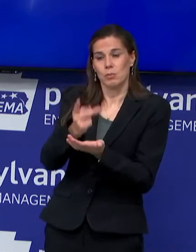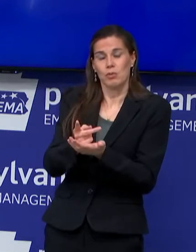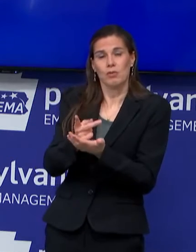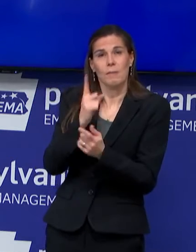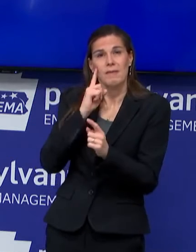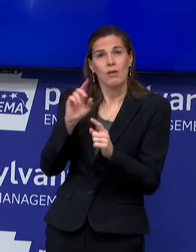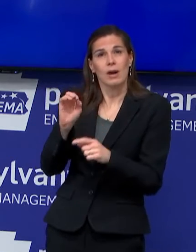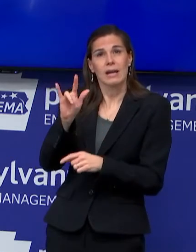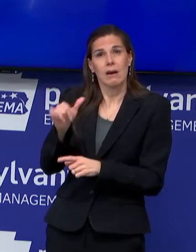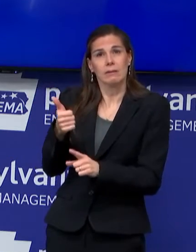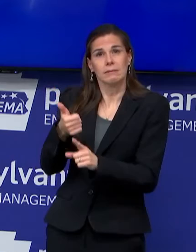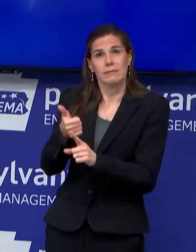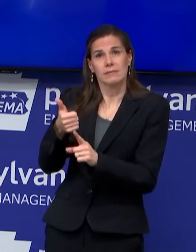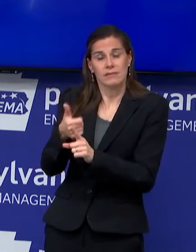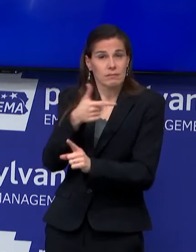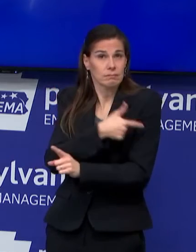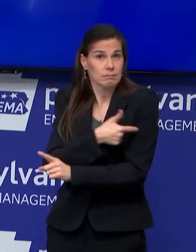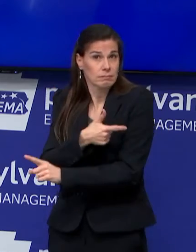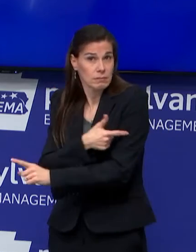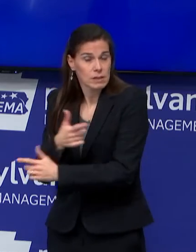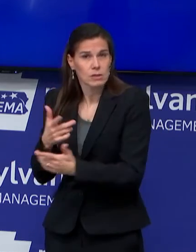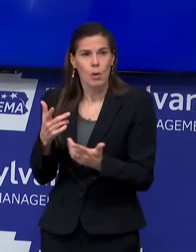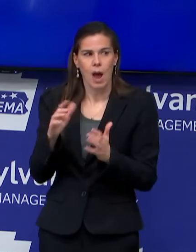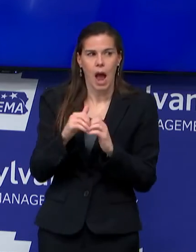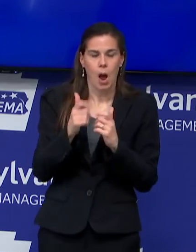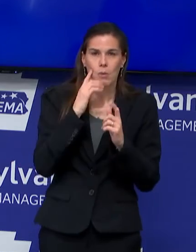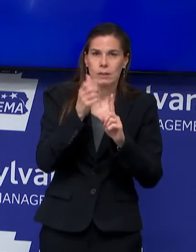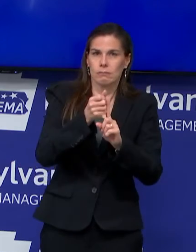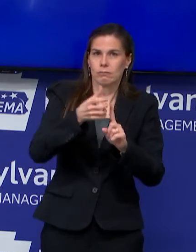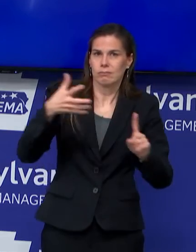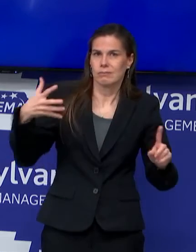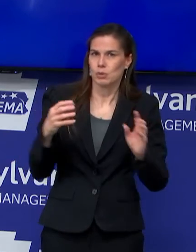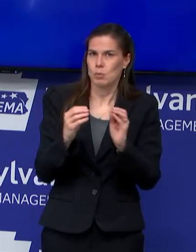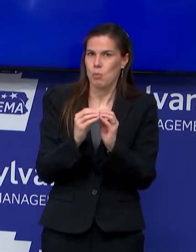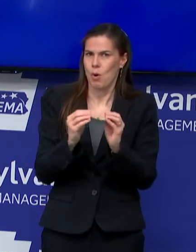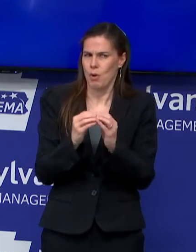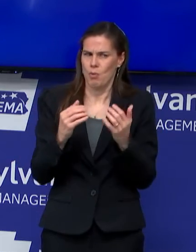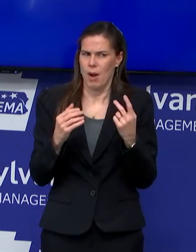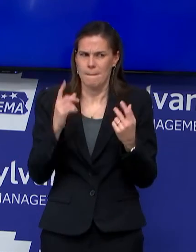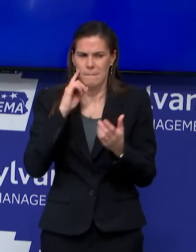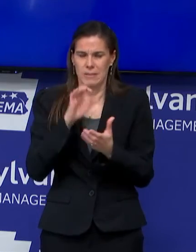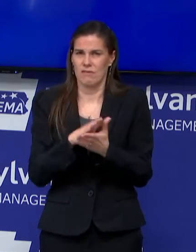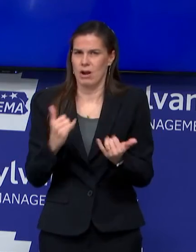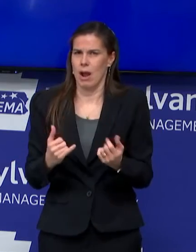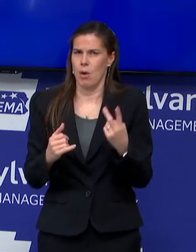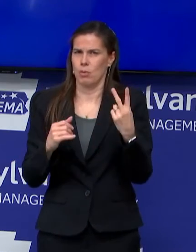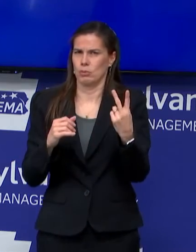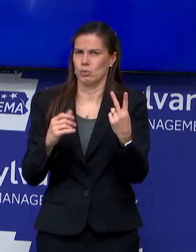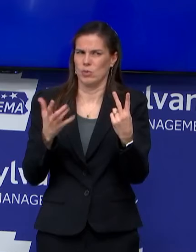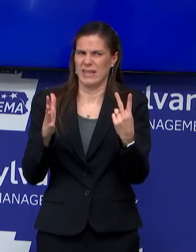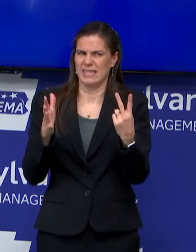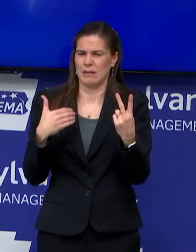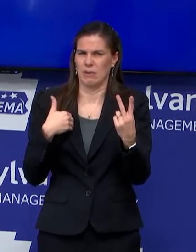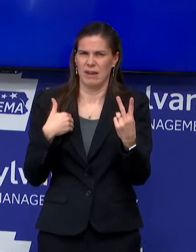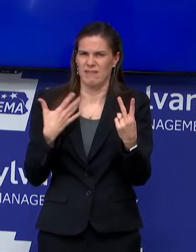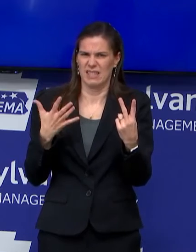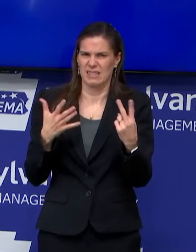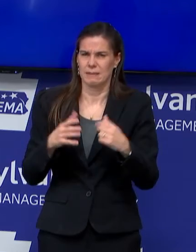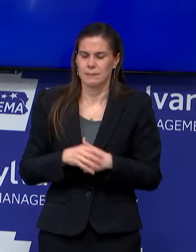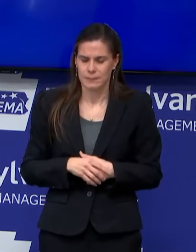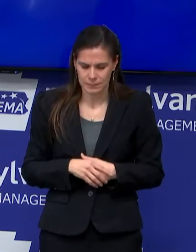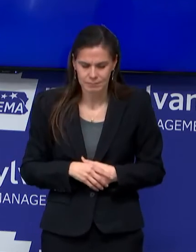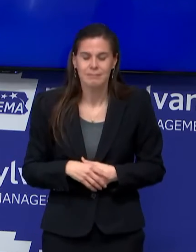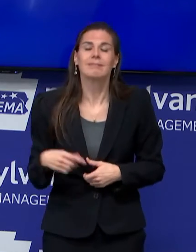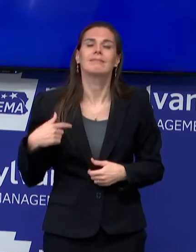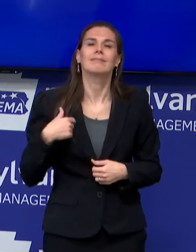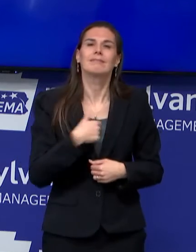people. Tell me about how it's going to grow to where more counties, because I believe there's only 2 right now. So we're continuing to work with the Pennsylvania Emergency